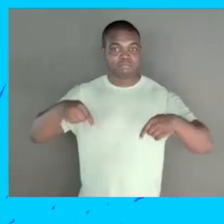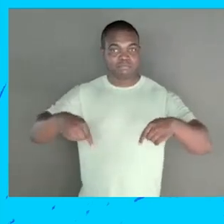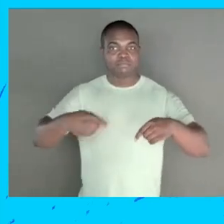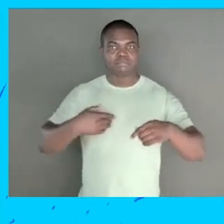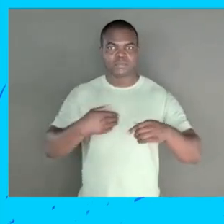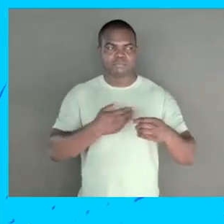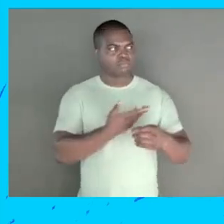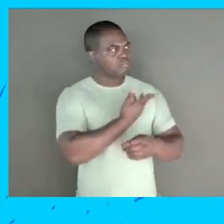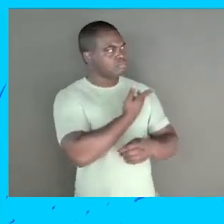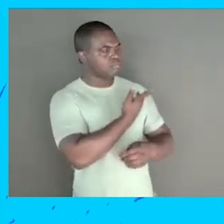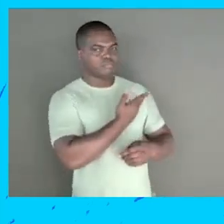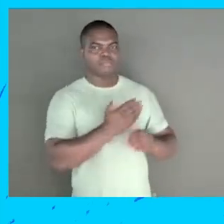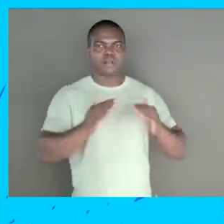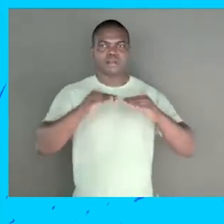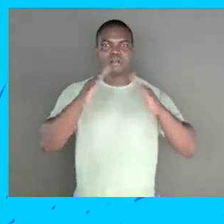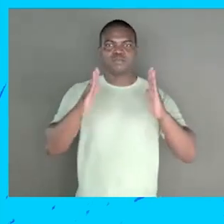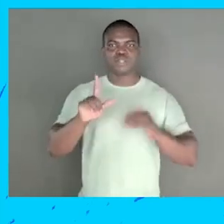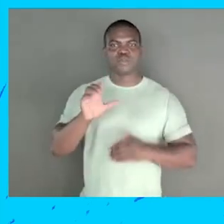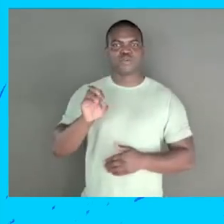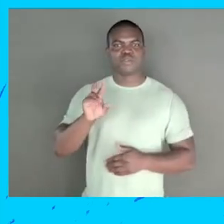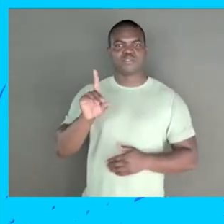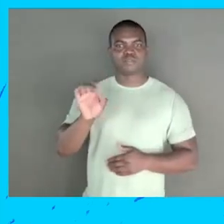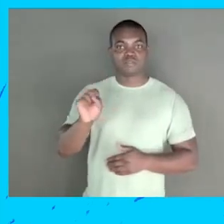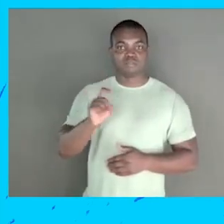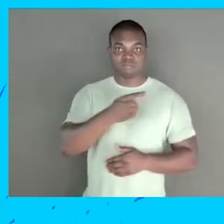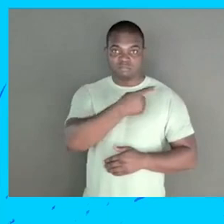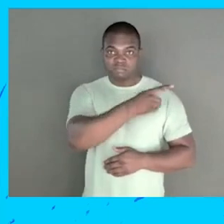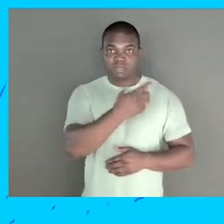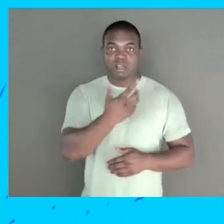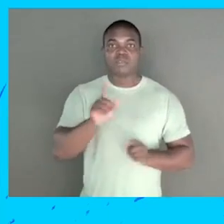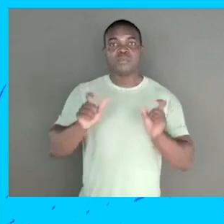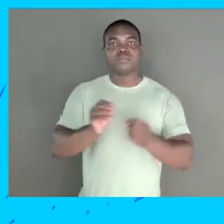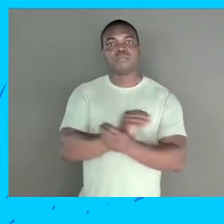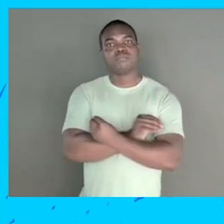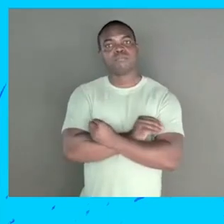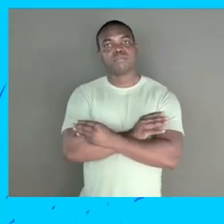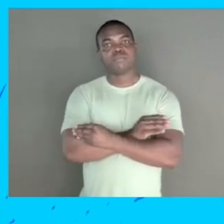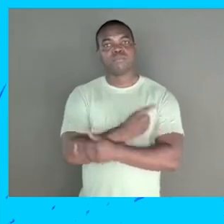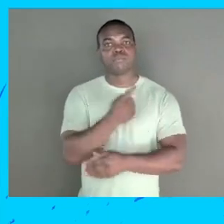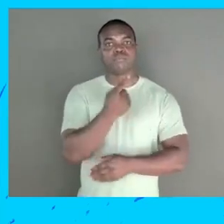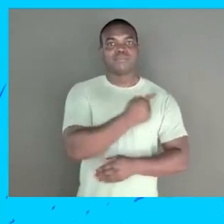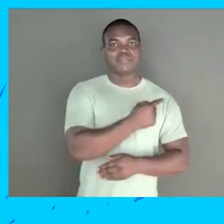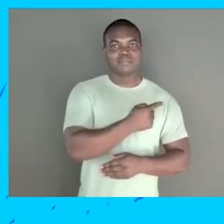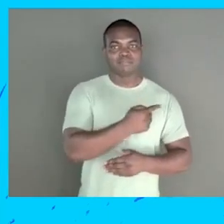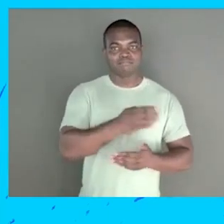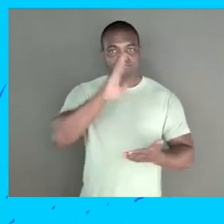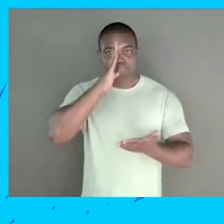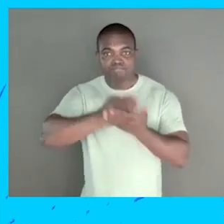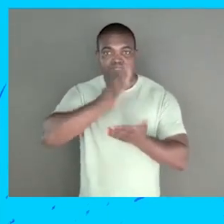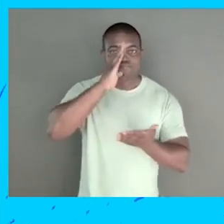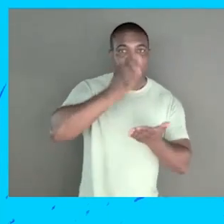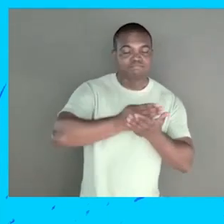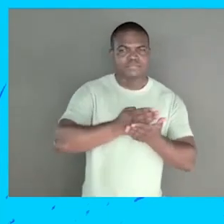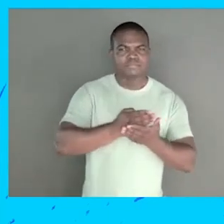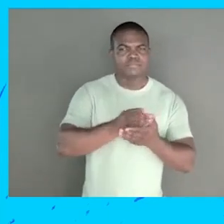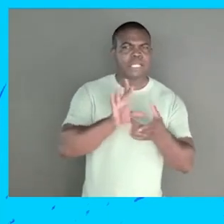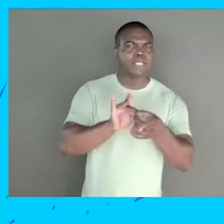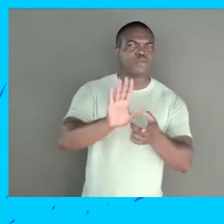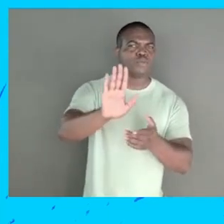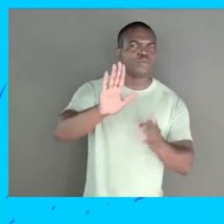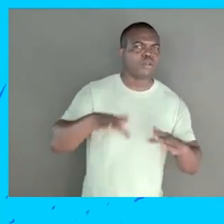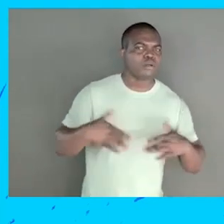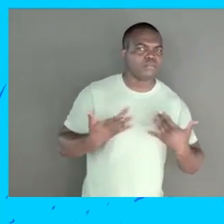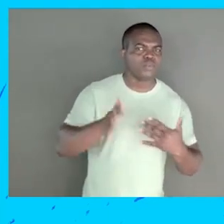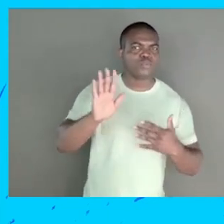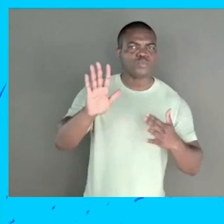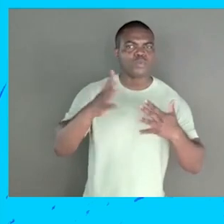your health, and your well-being. And we are here to get your voices heard today. Thank you, Lord Collins,